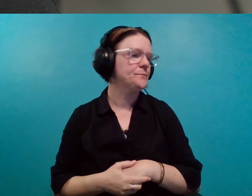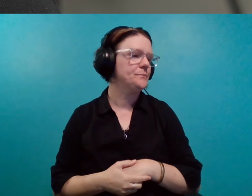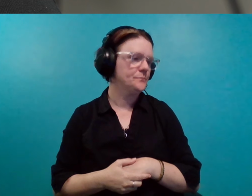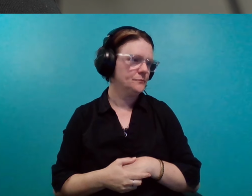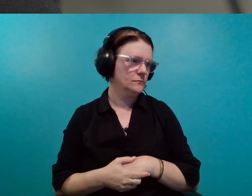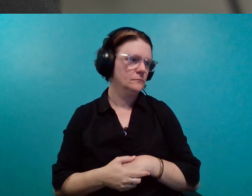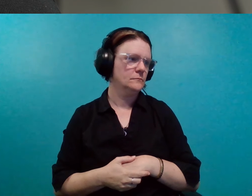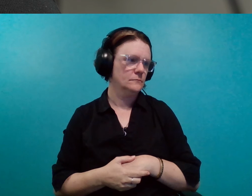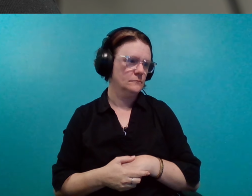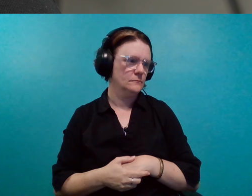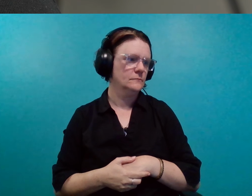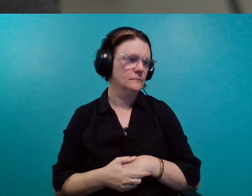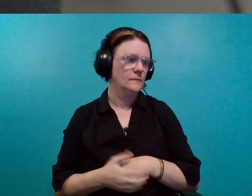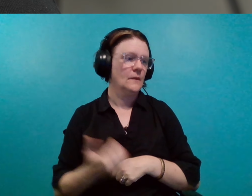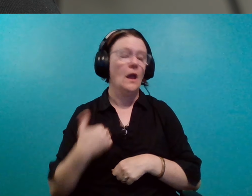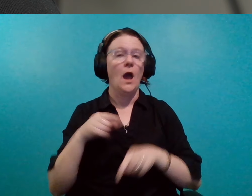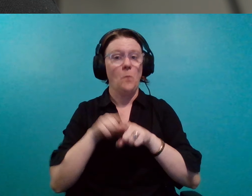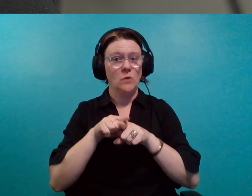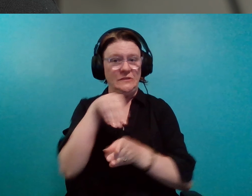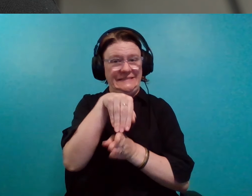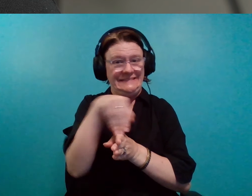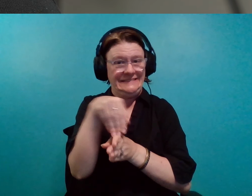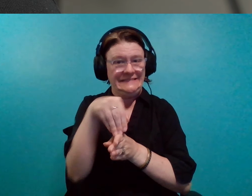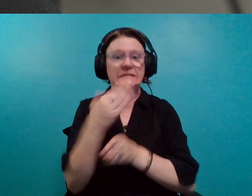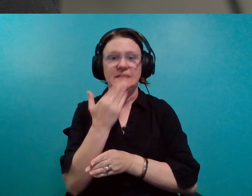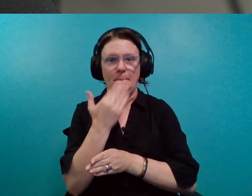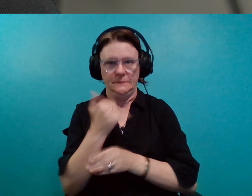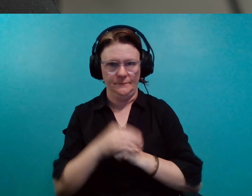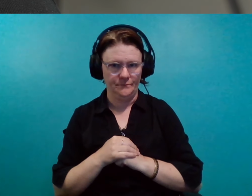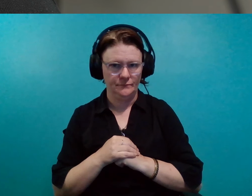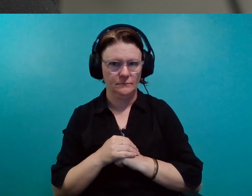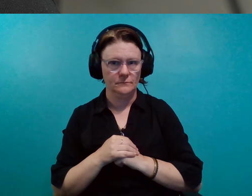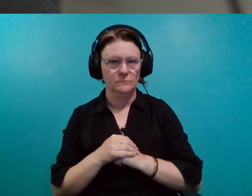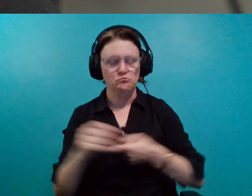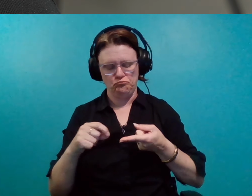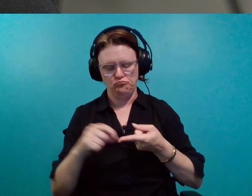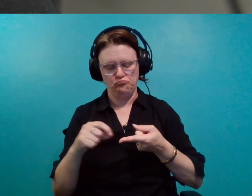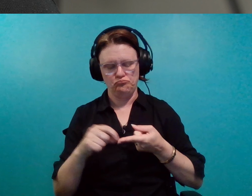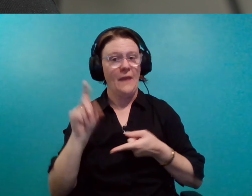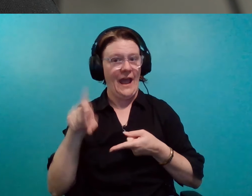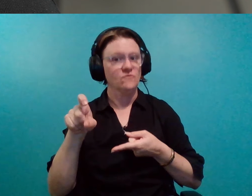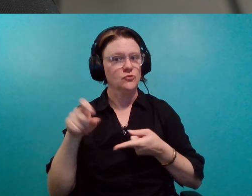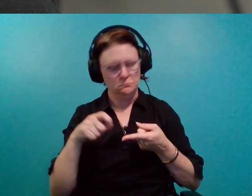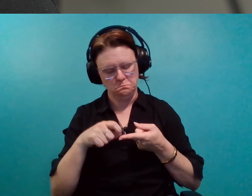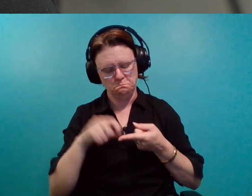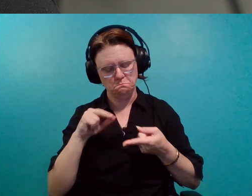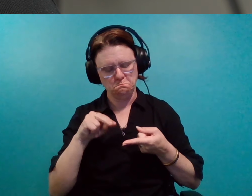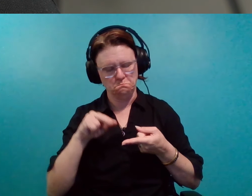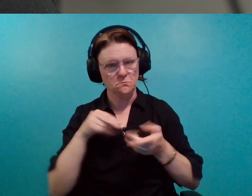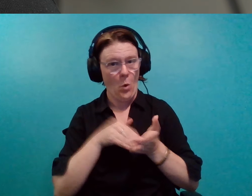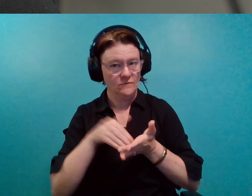I am also a person who is pre-diabetic and needs to monitor her blood sugar on a